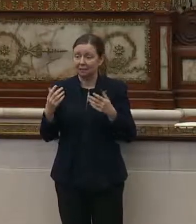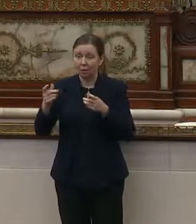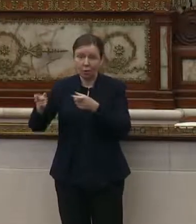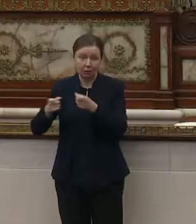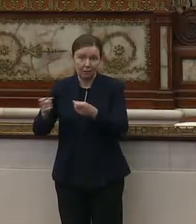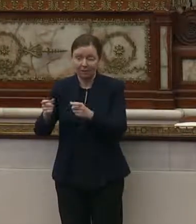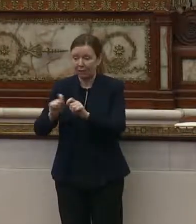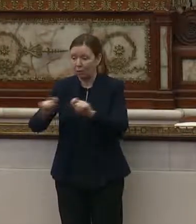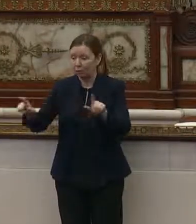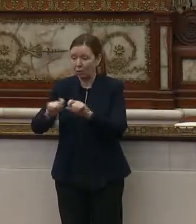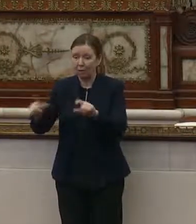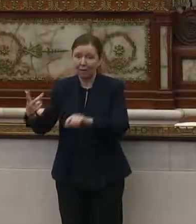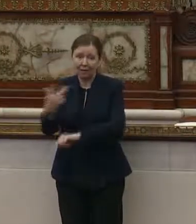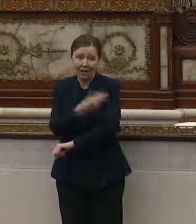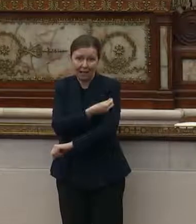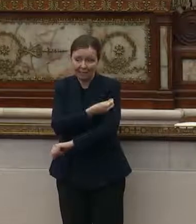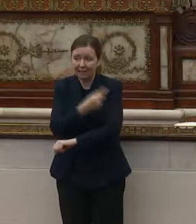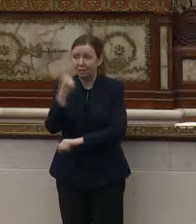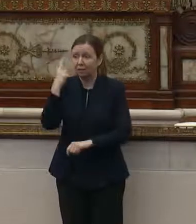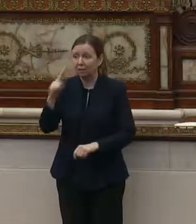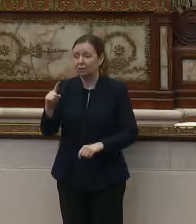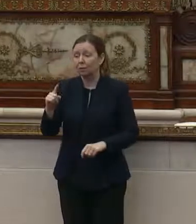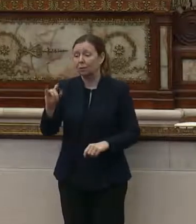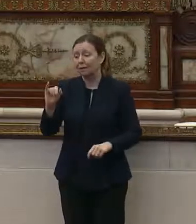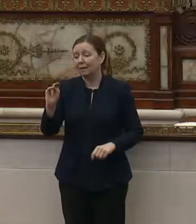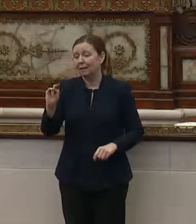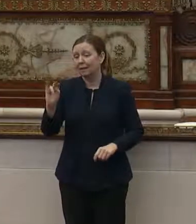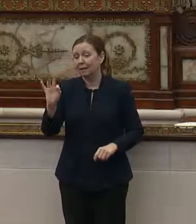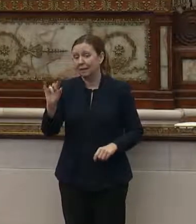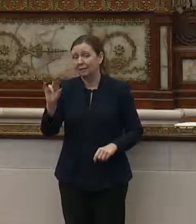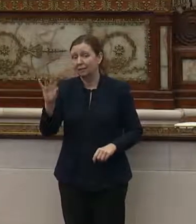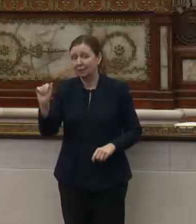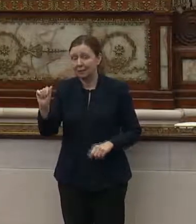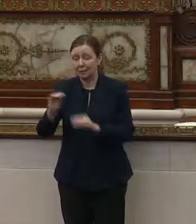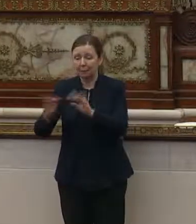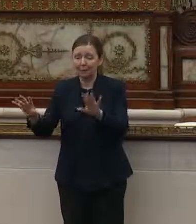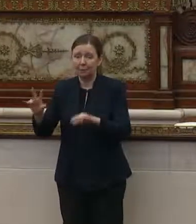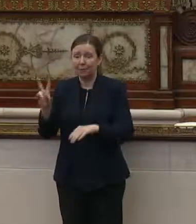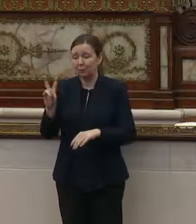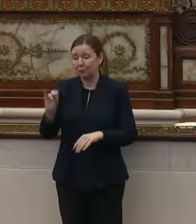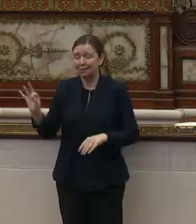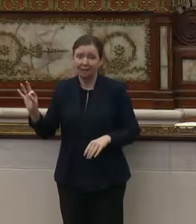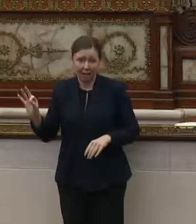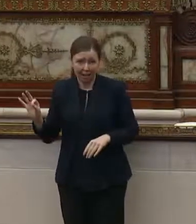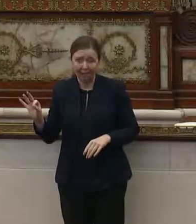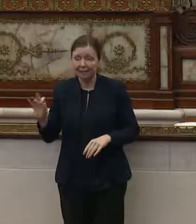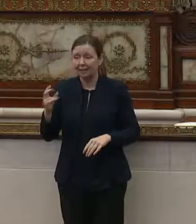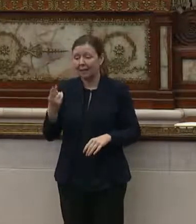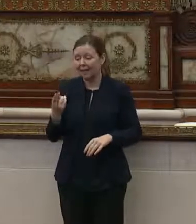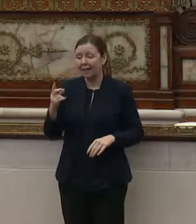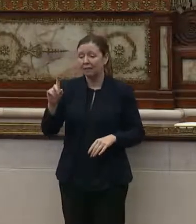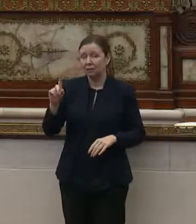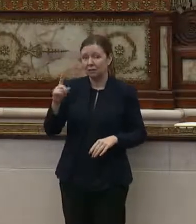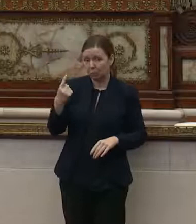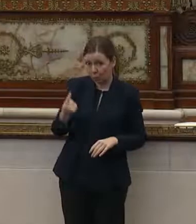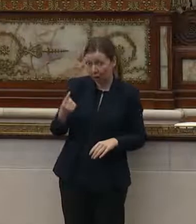overseen the rollout of the vaccine for the influenza pandemic of 2009, H1N1